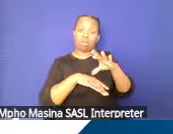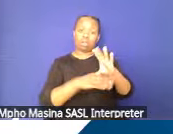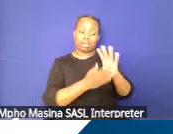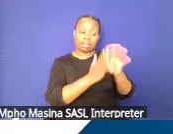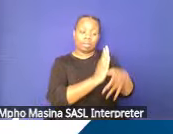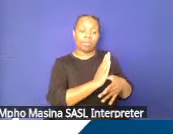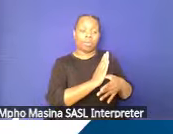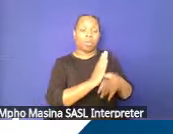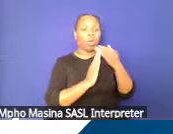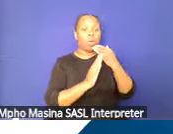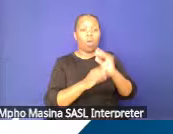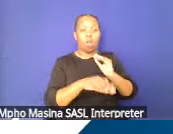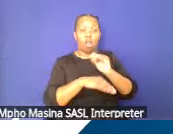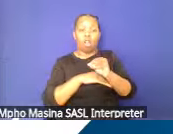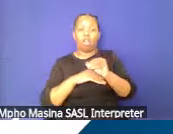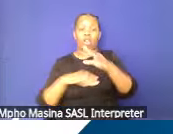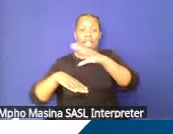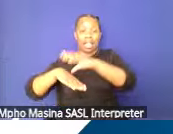over the age of